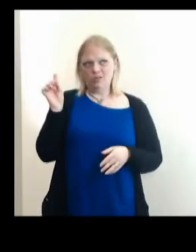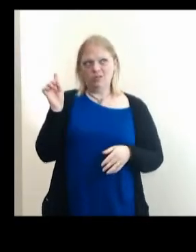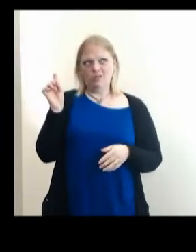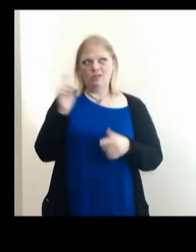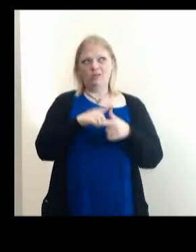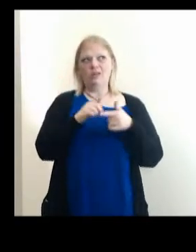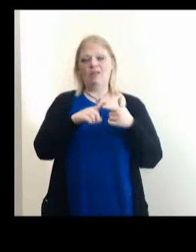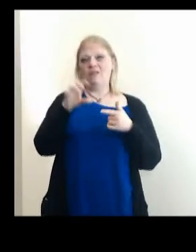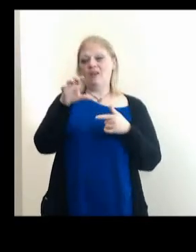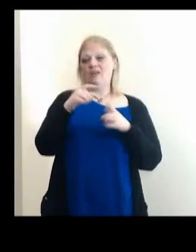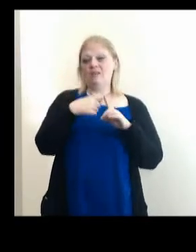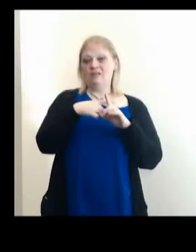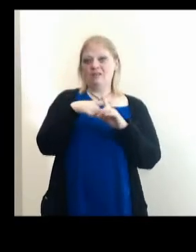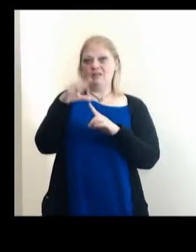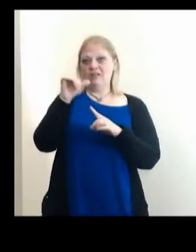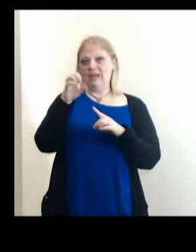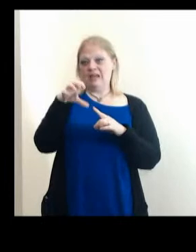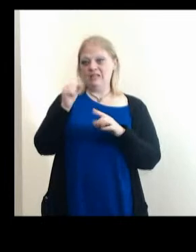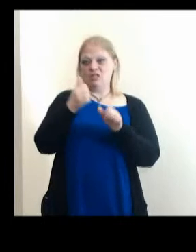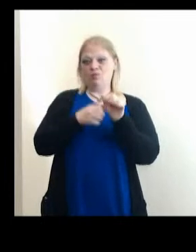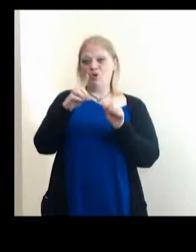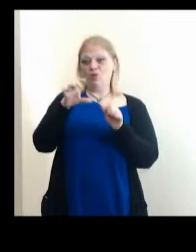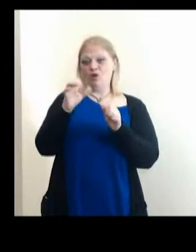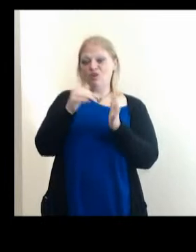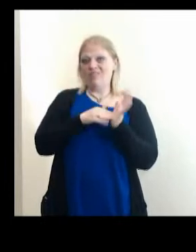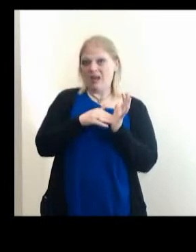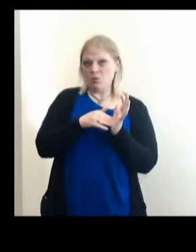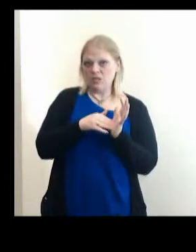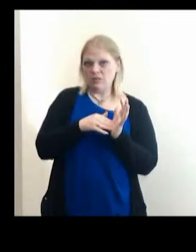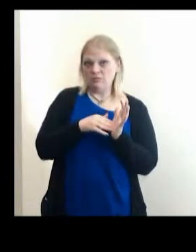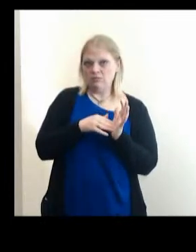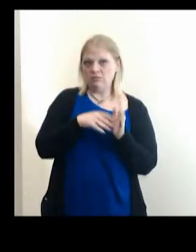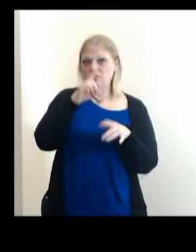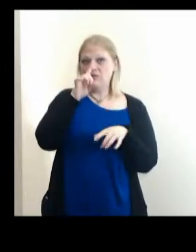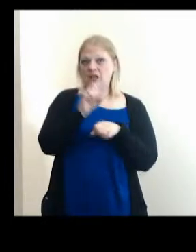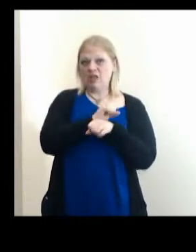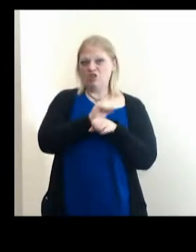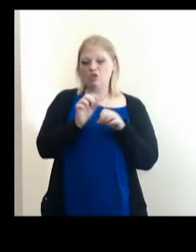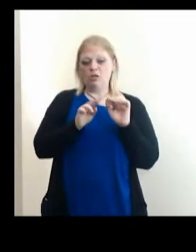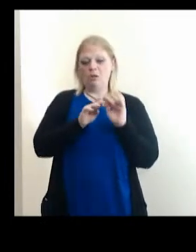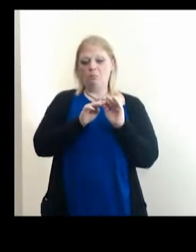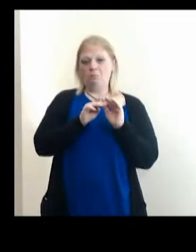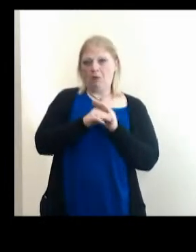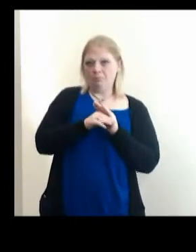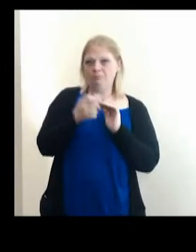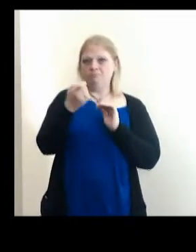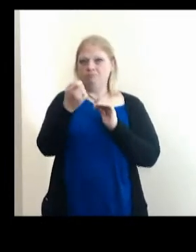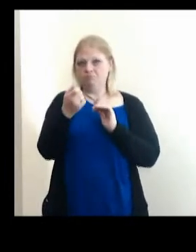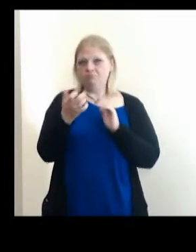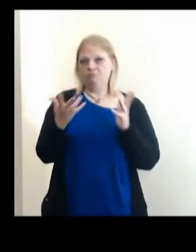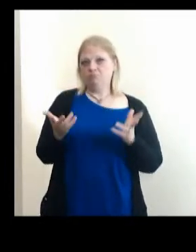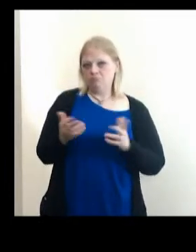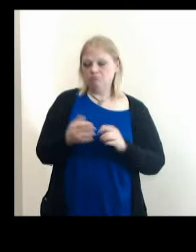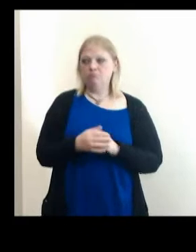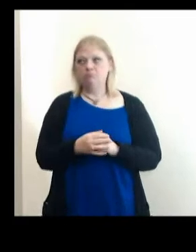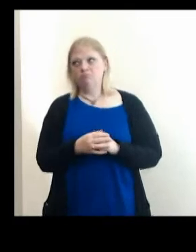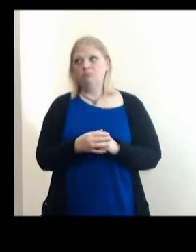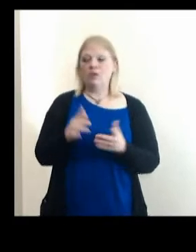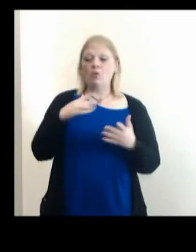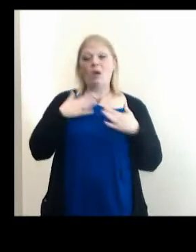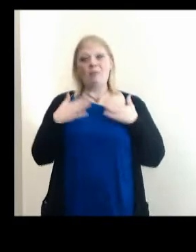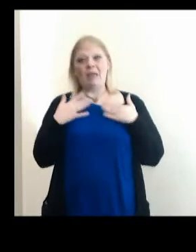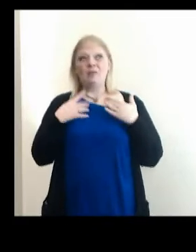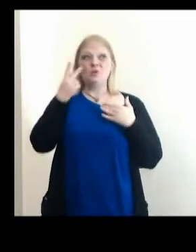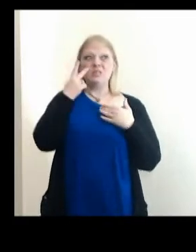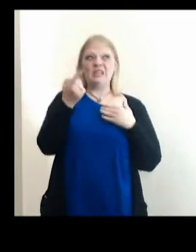the cases per 100,000 actually went down 2. So I'm happy to see